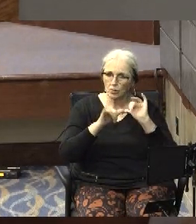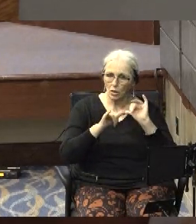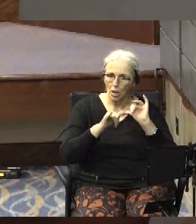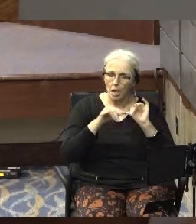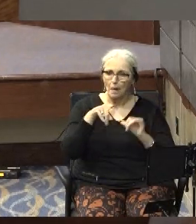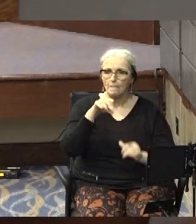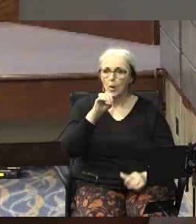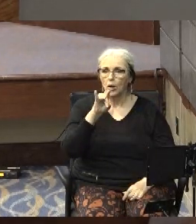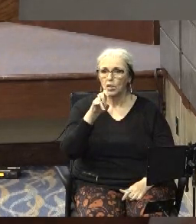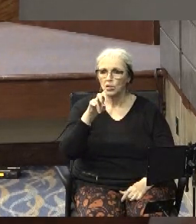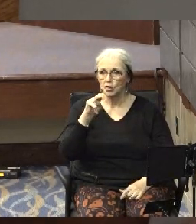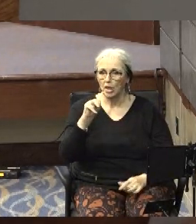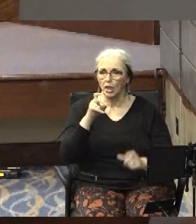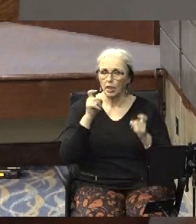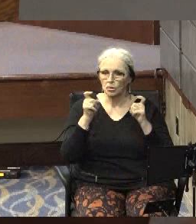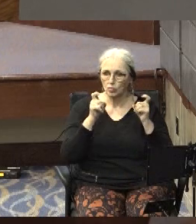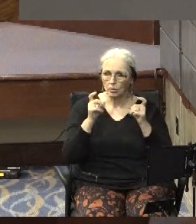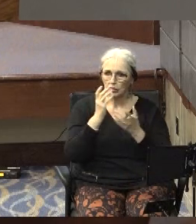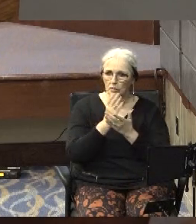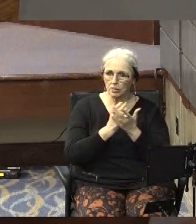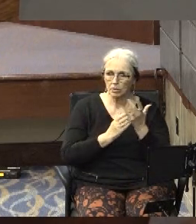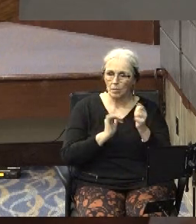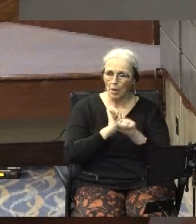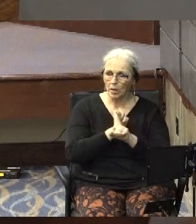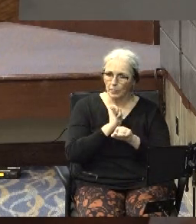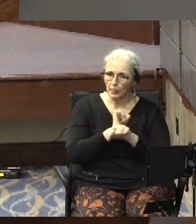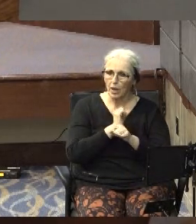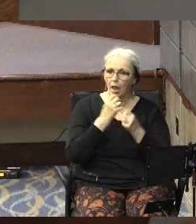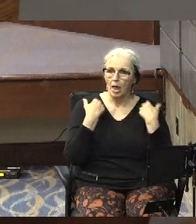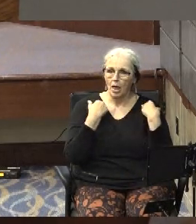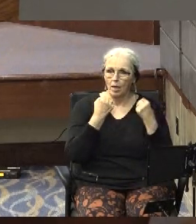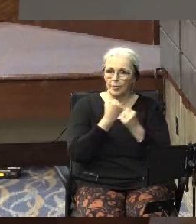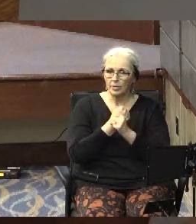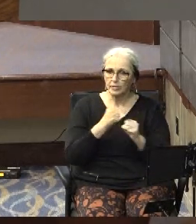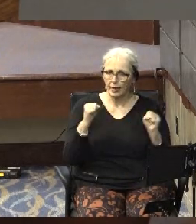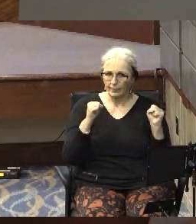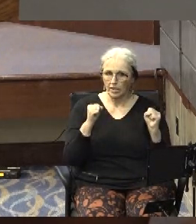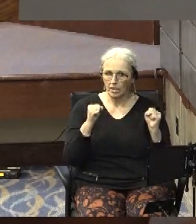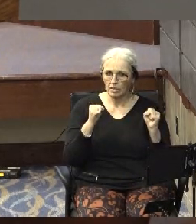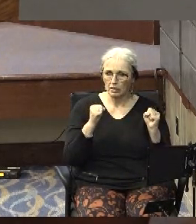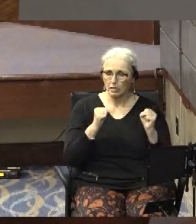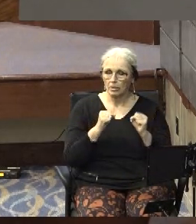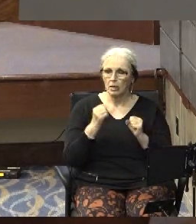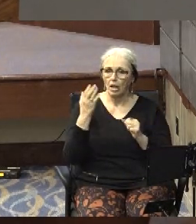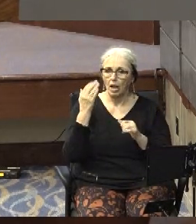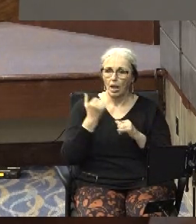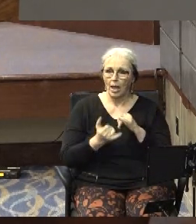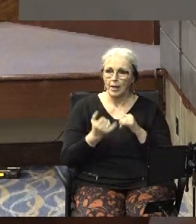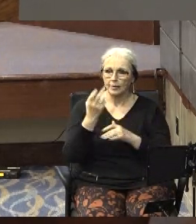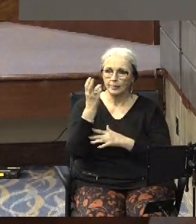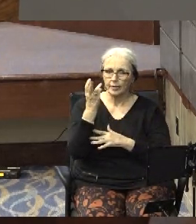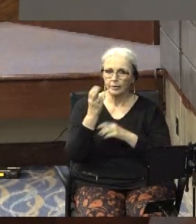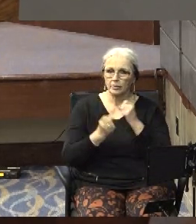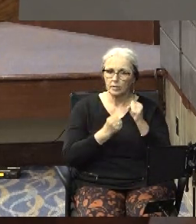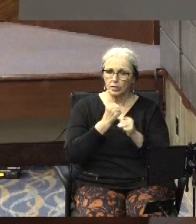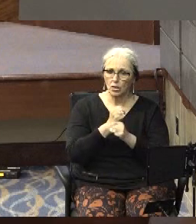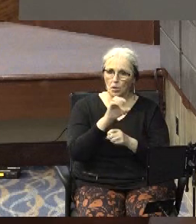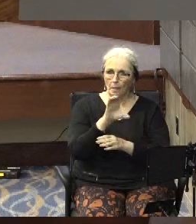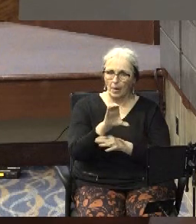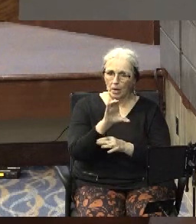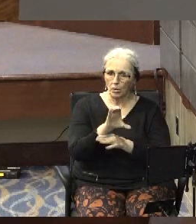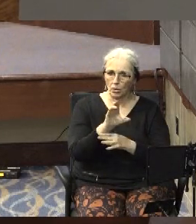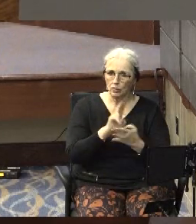control, and some occupational health and safety courses. The last six of the years I was teaching were at Baylor